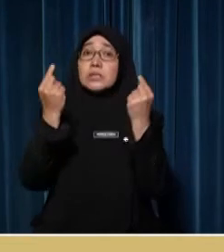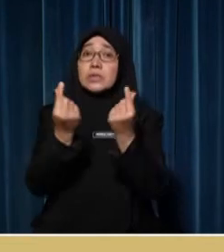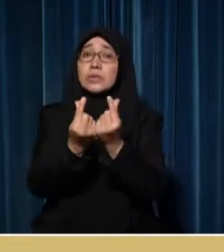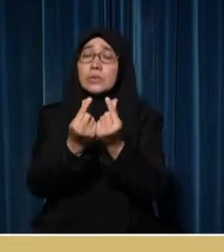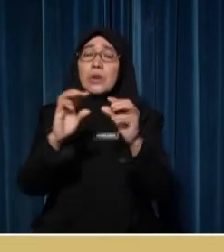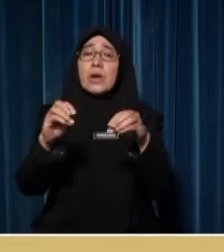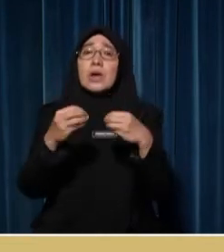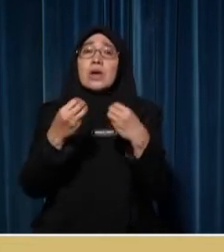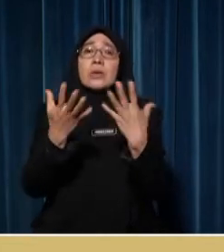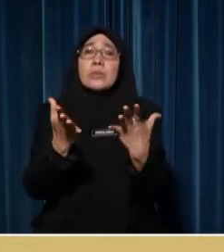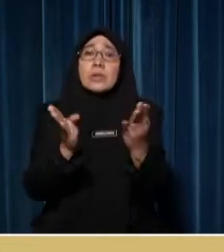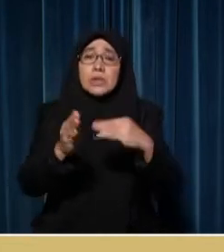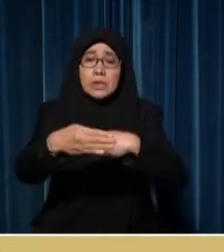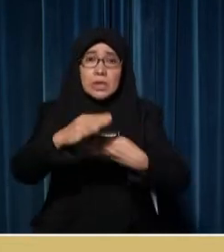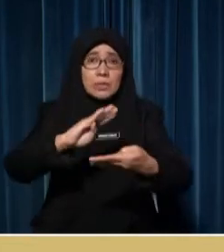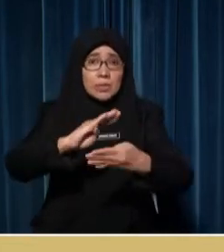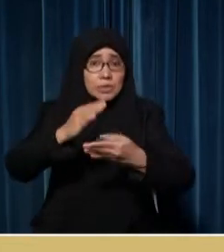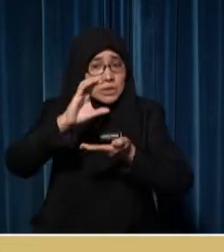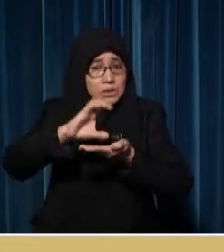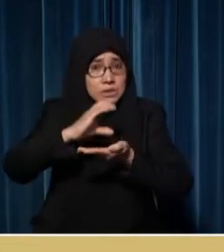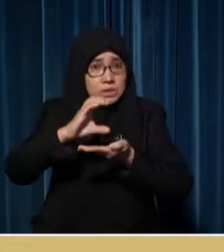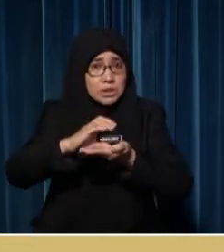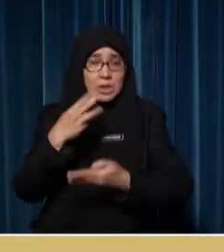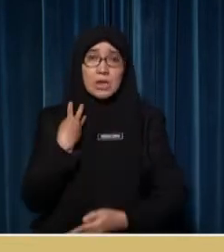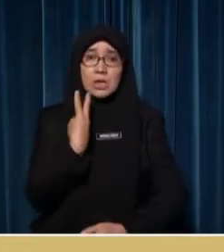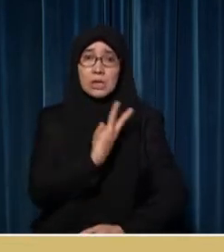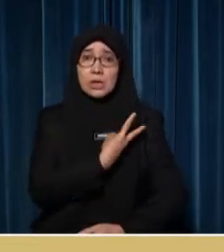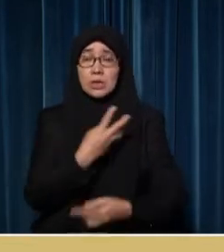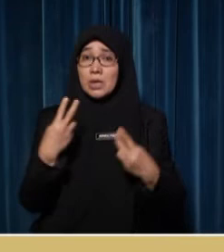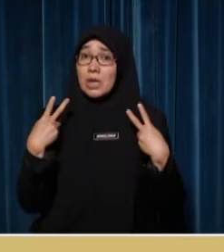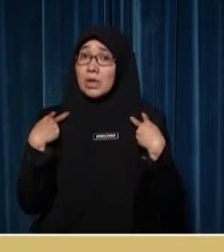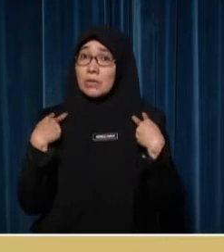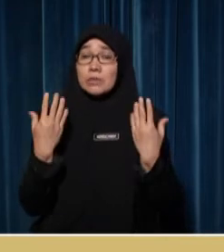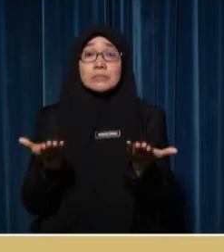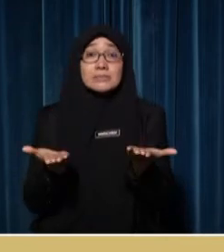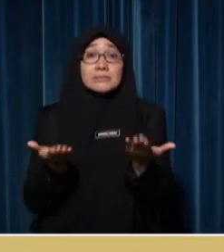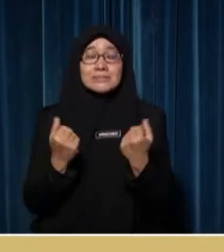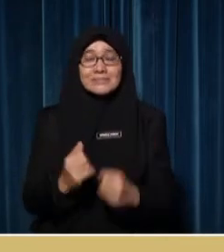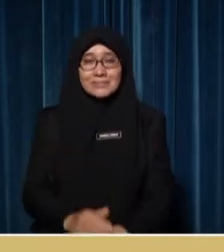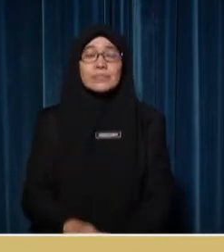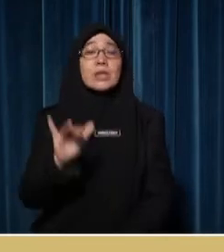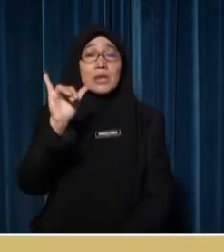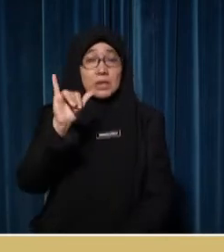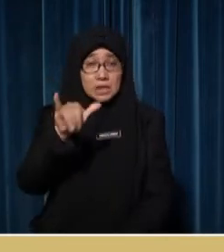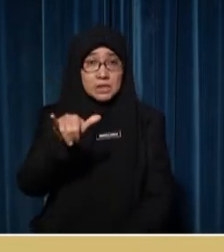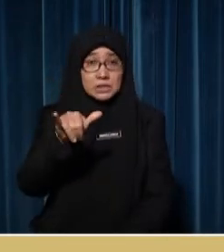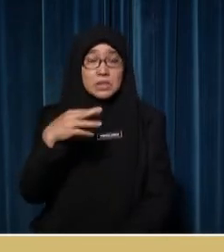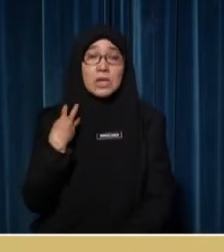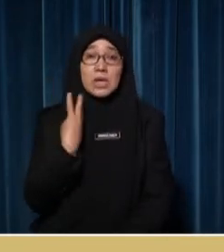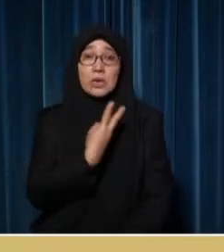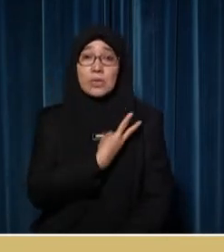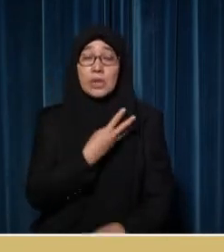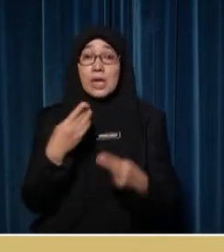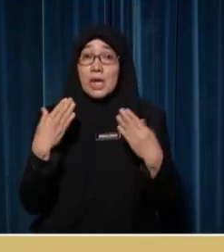How many boxes of cereals did we have earlier? Yes, we